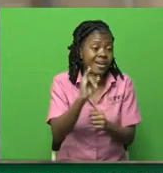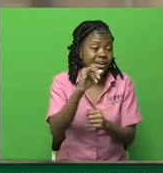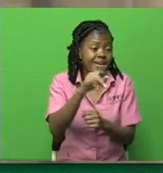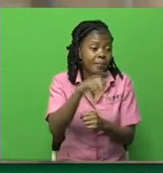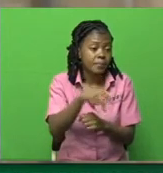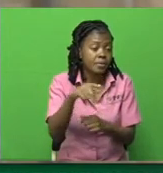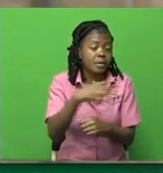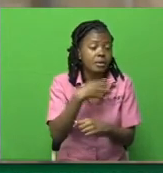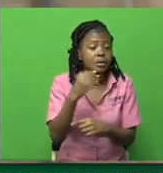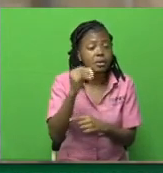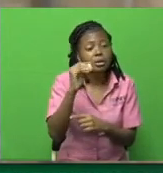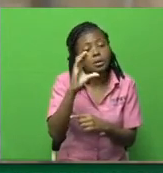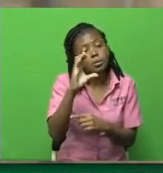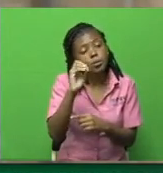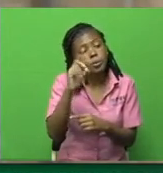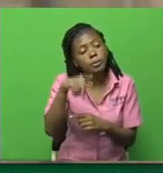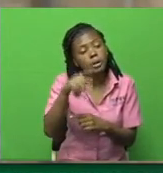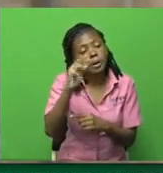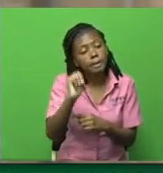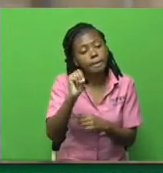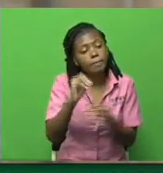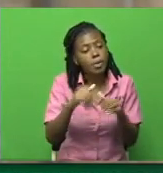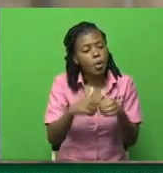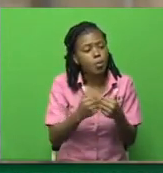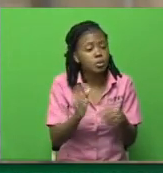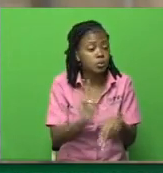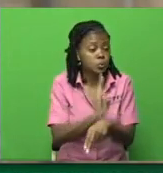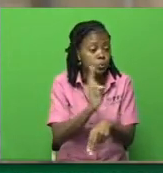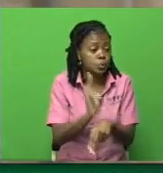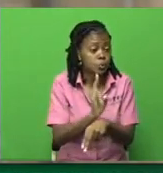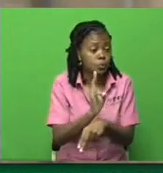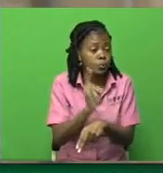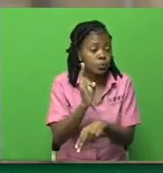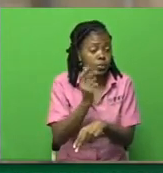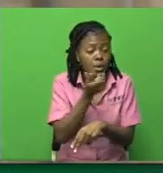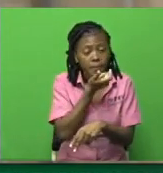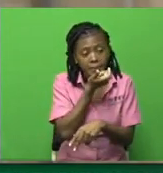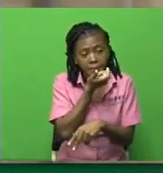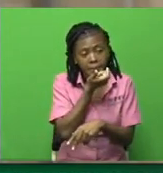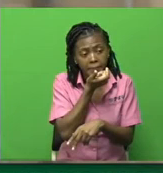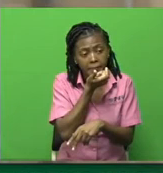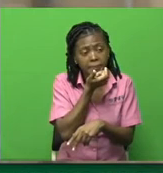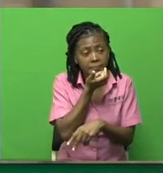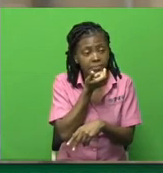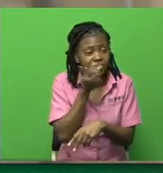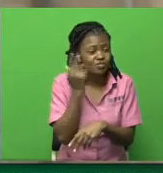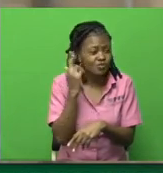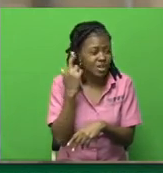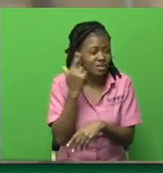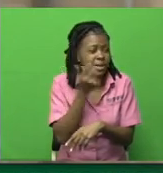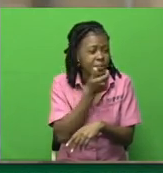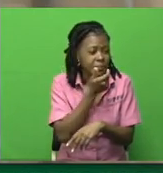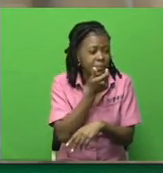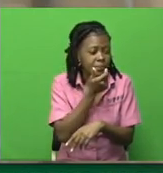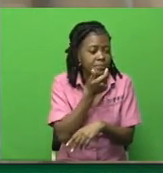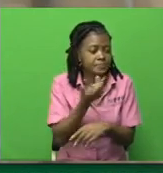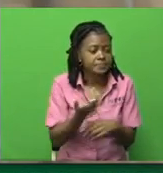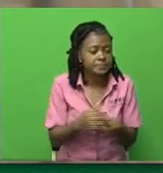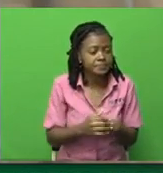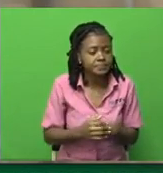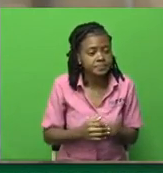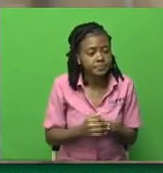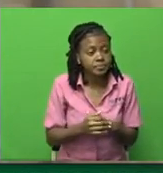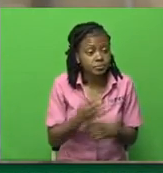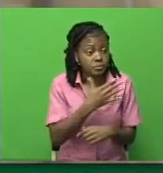odpm via the use of radios the sixth recommendation meet with the ipps to develop a load